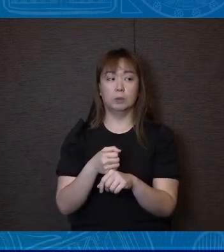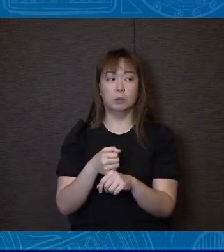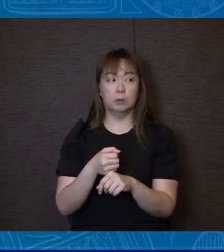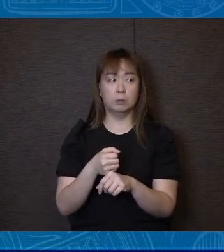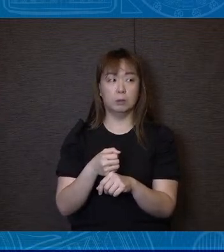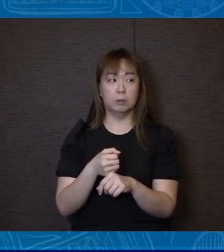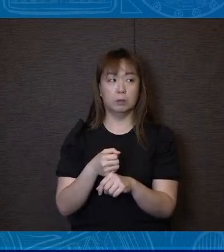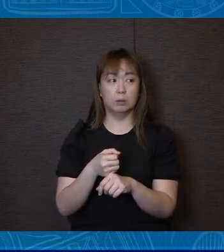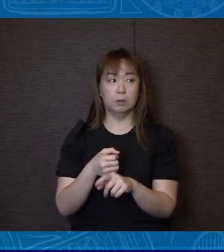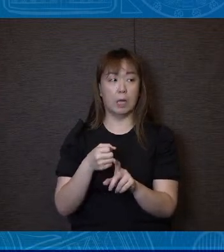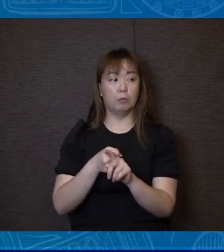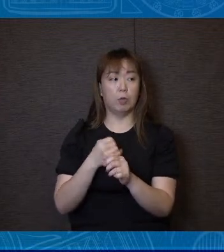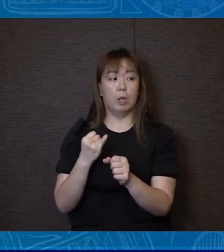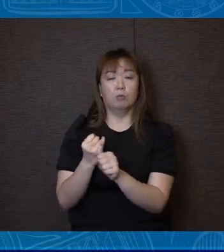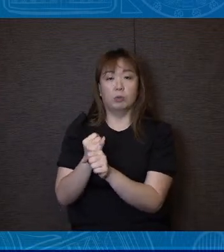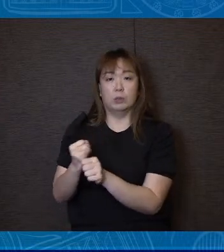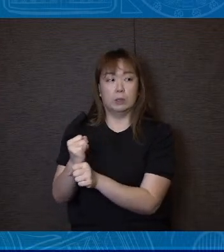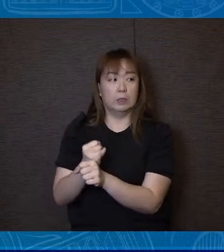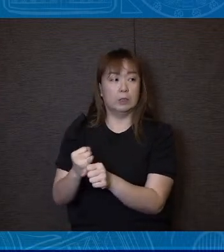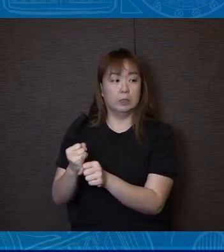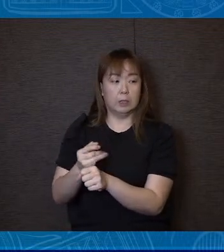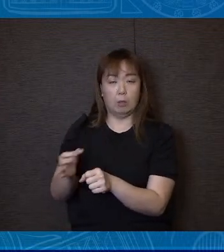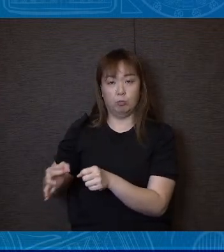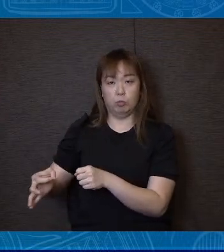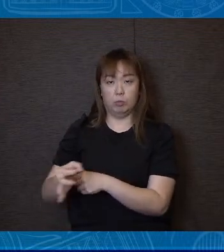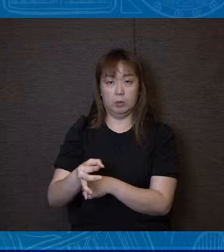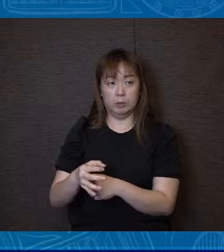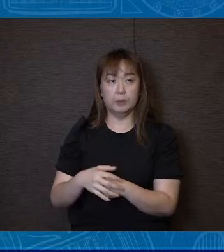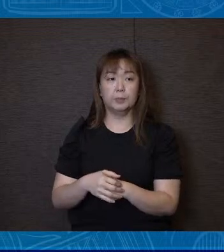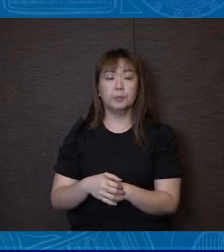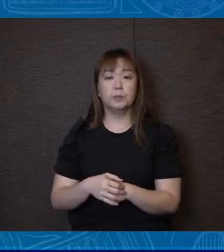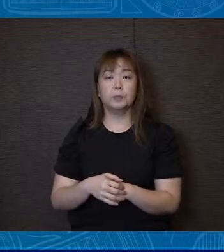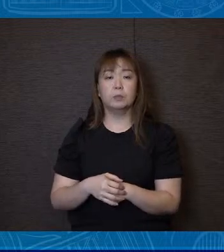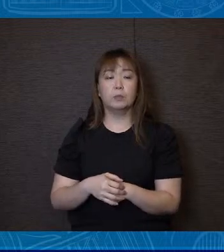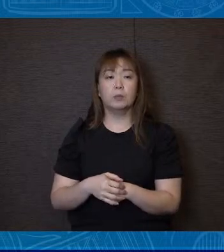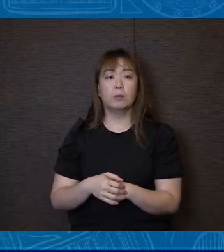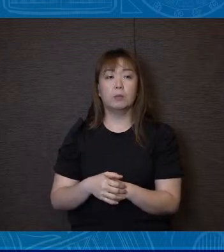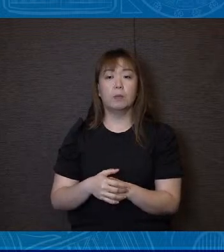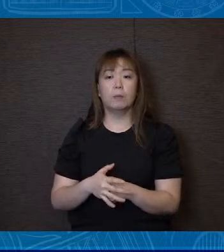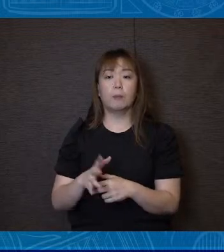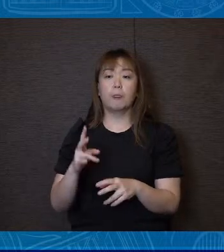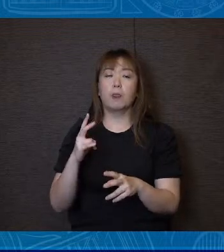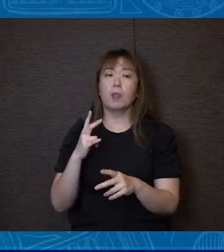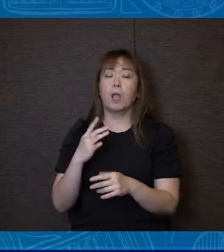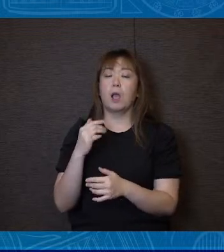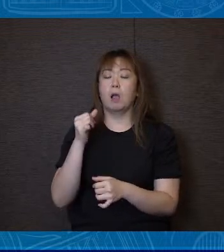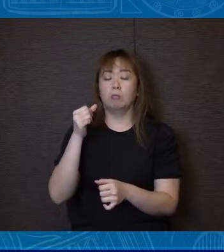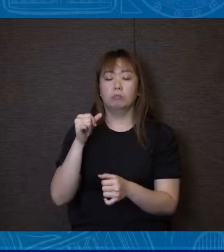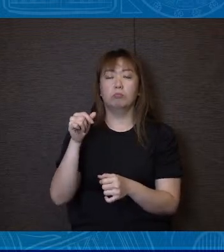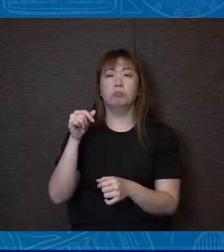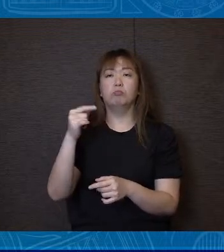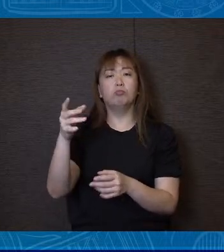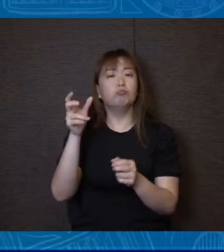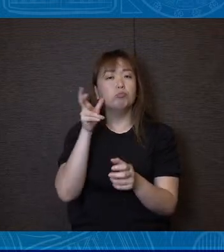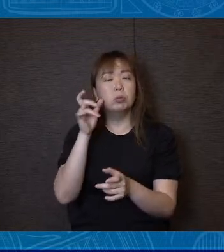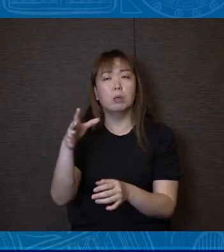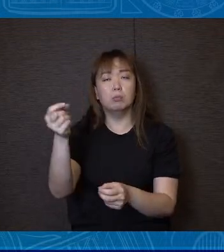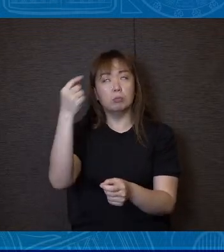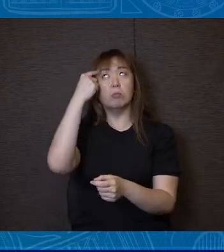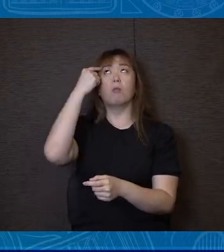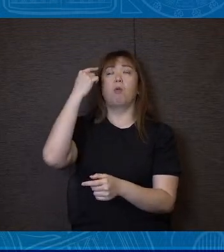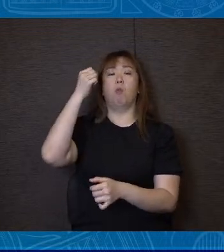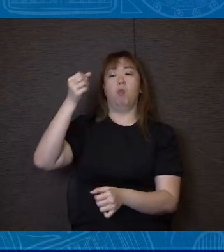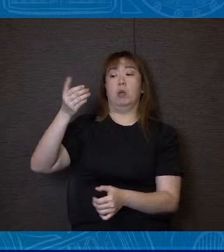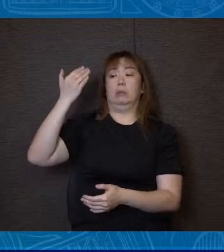Sur. So in normal circumstances, we experience one typhoon at a time in normal circumstances. But